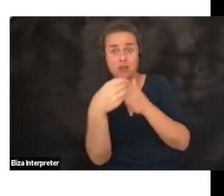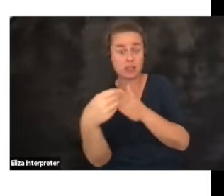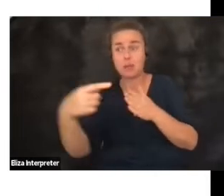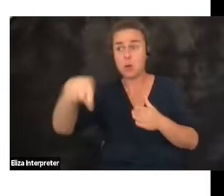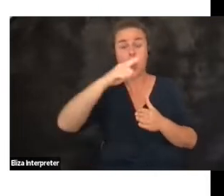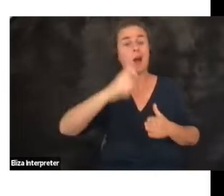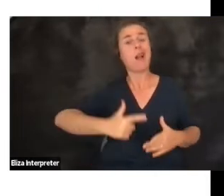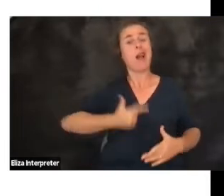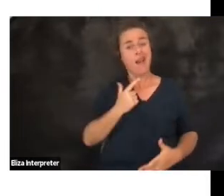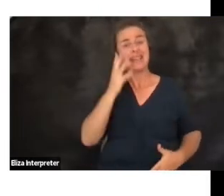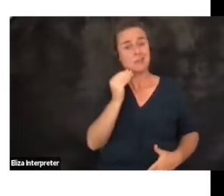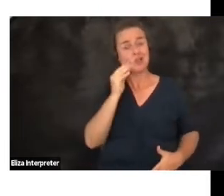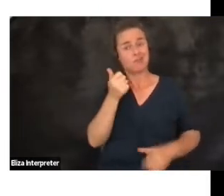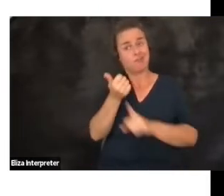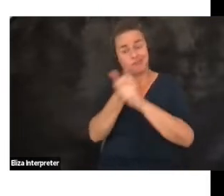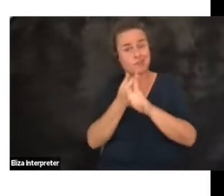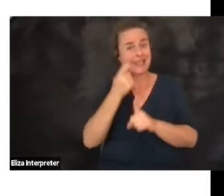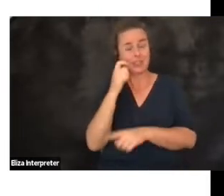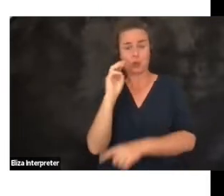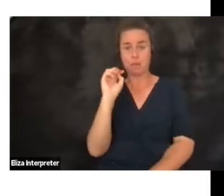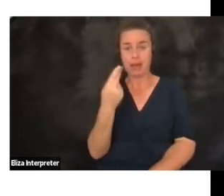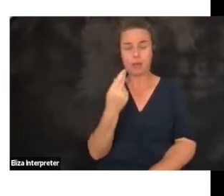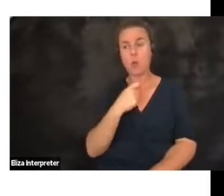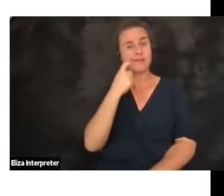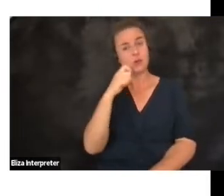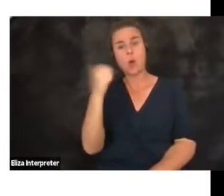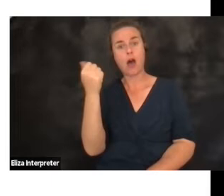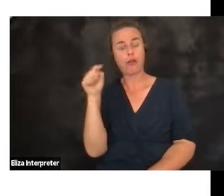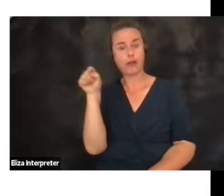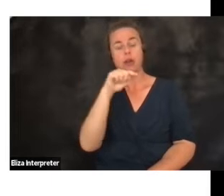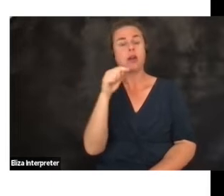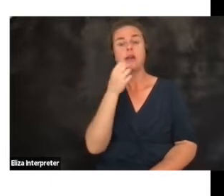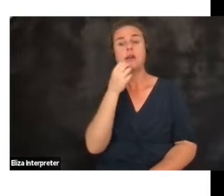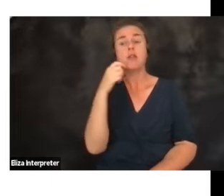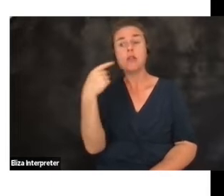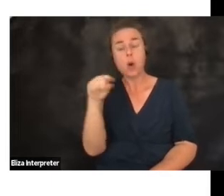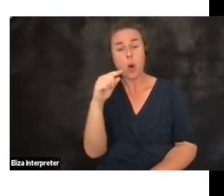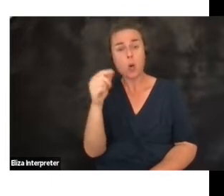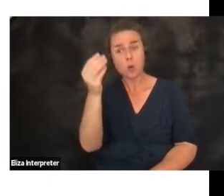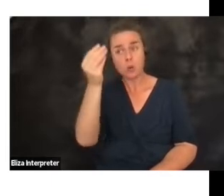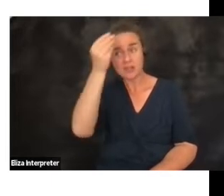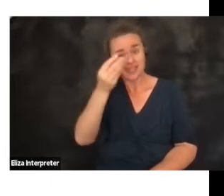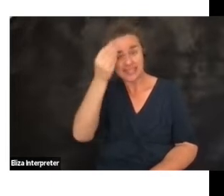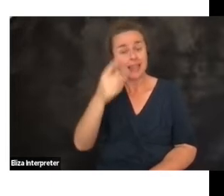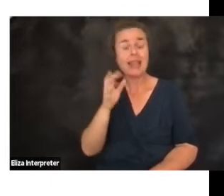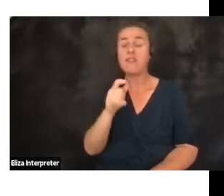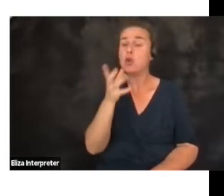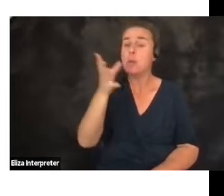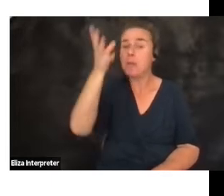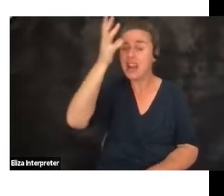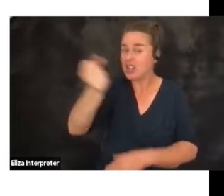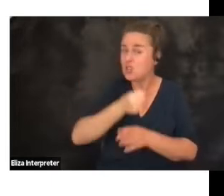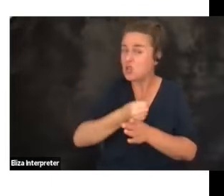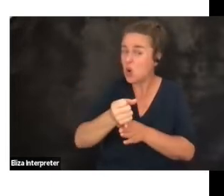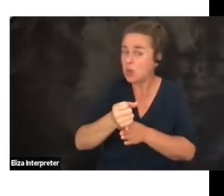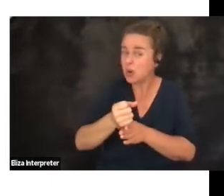deal with meth addictions or other kinds of addiction is that parenting sober is